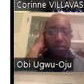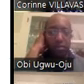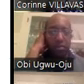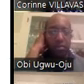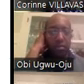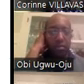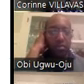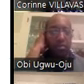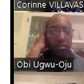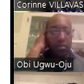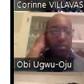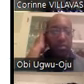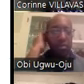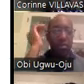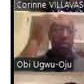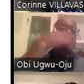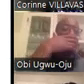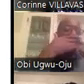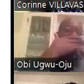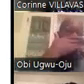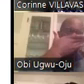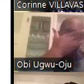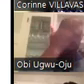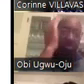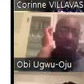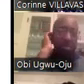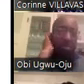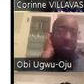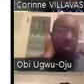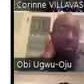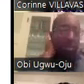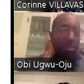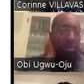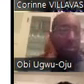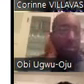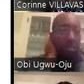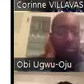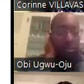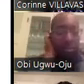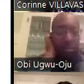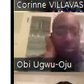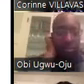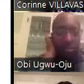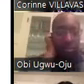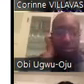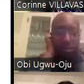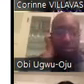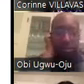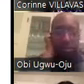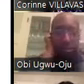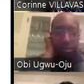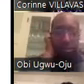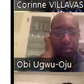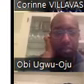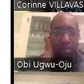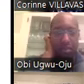Okay, number five. To prevent a number of vacancies at a time, members whose terms have expired are welcome to serve